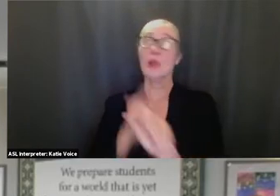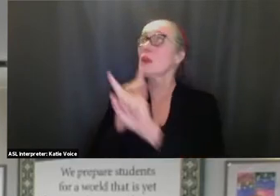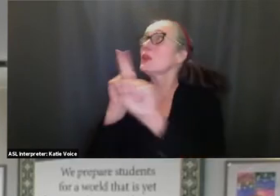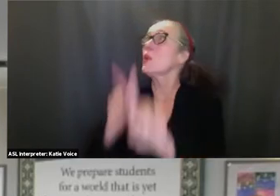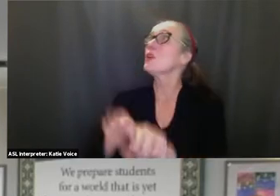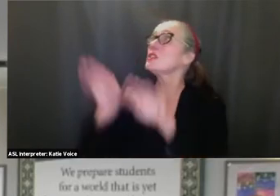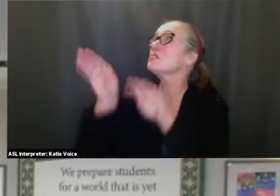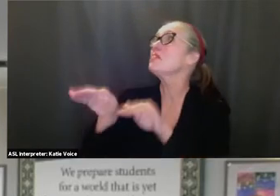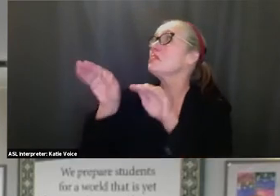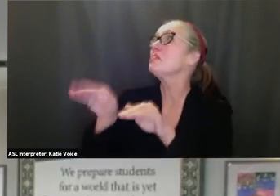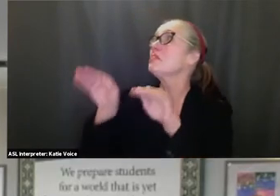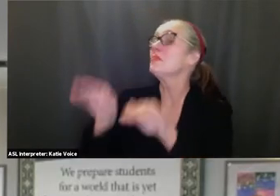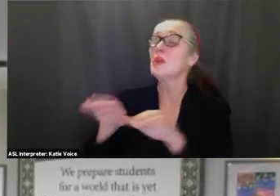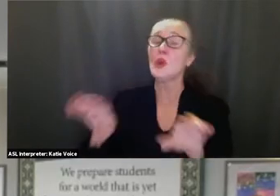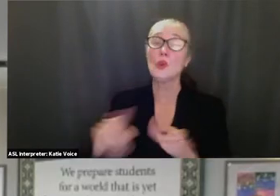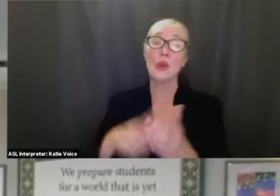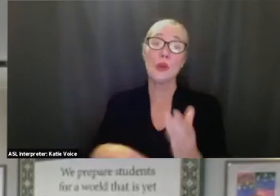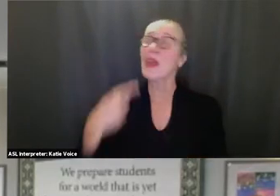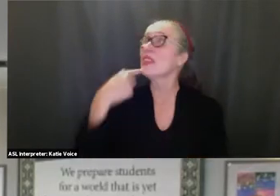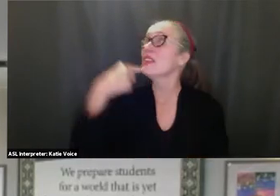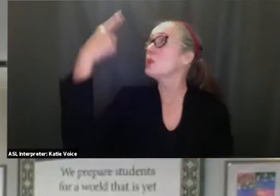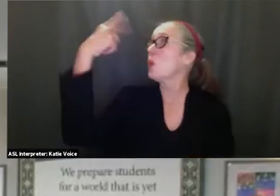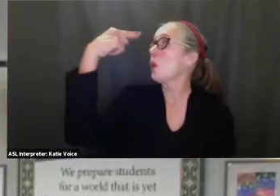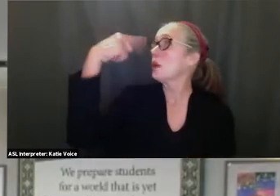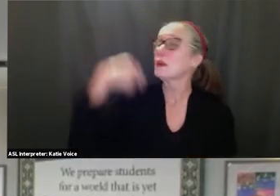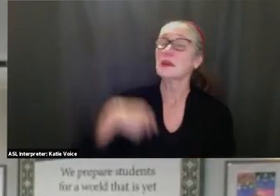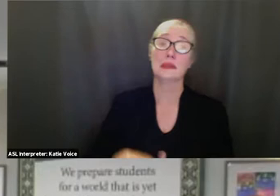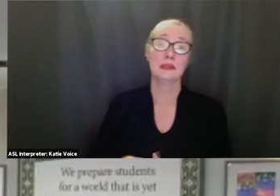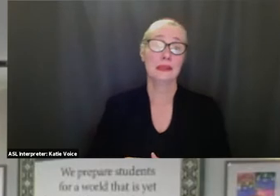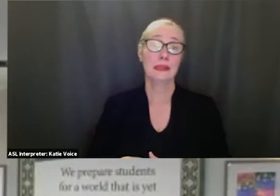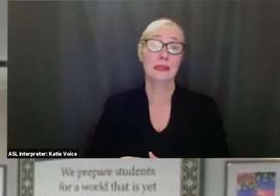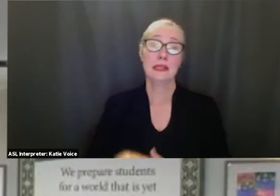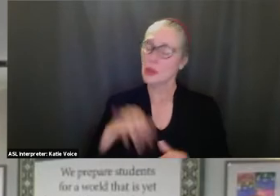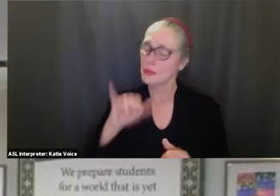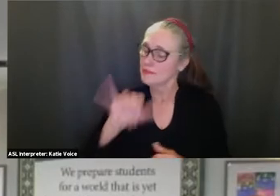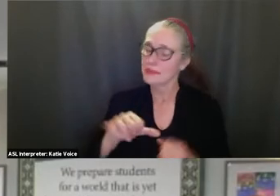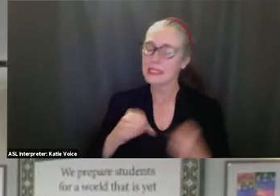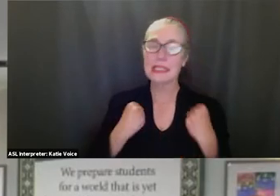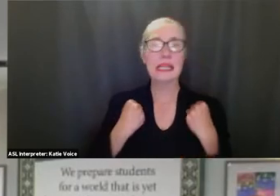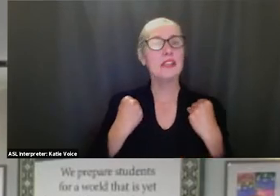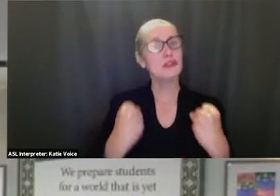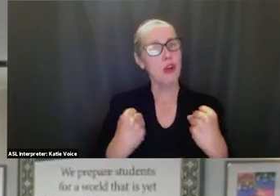just doing what they're told so um keep it keep strong